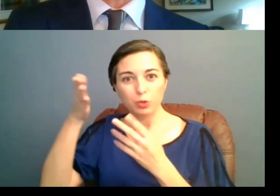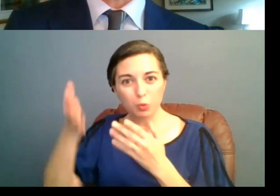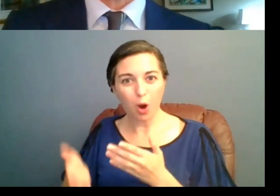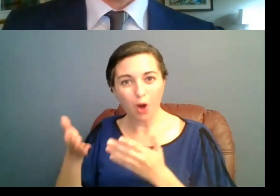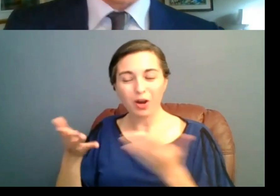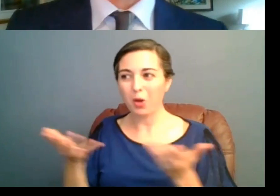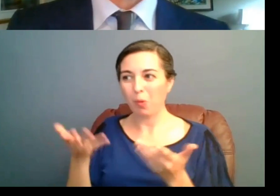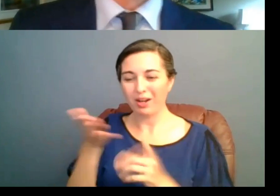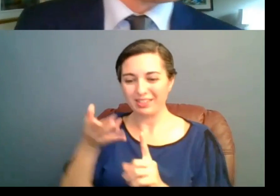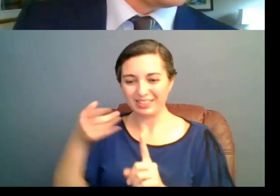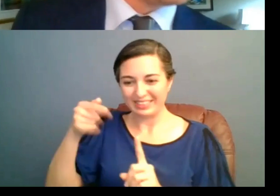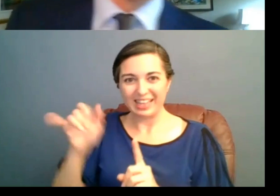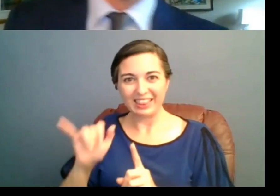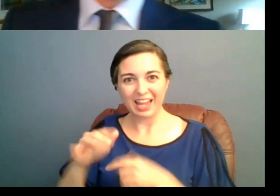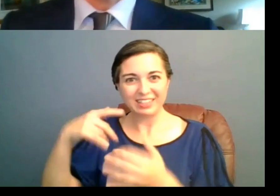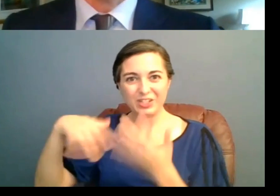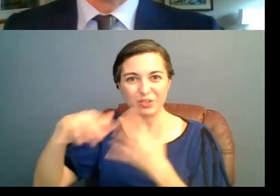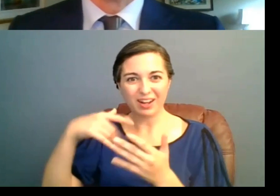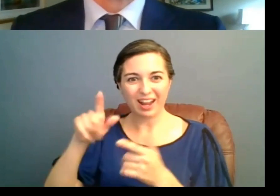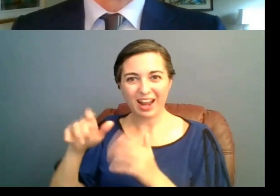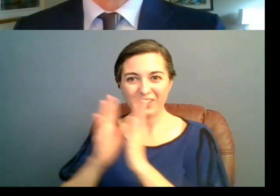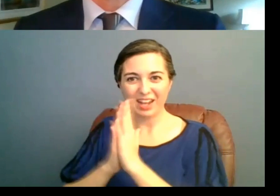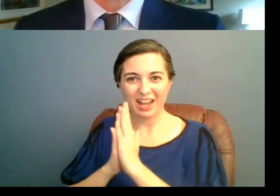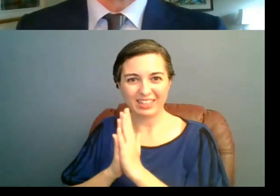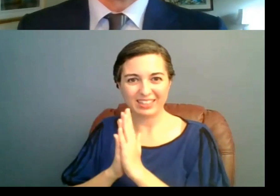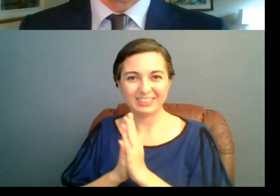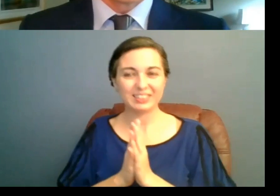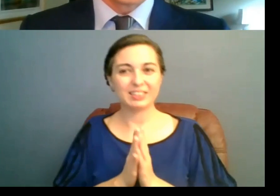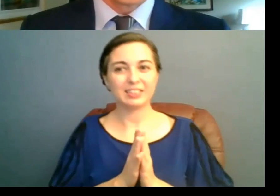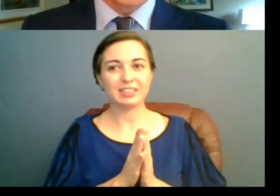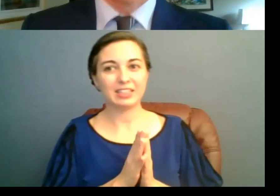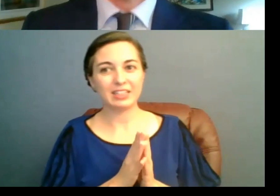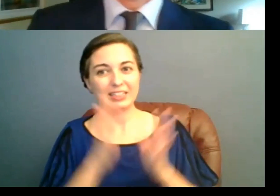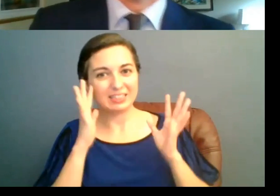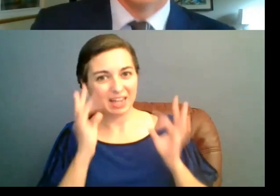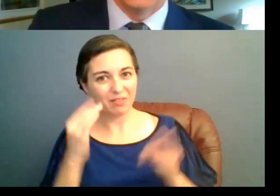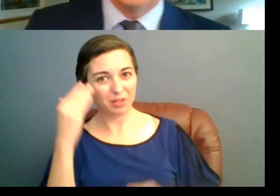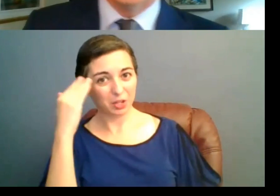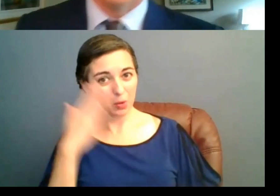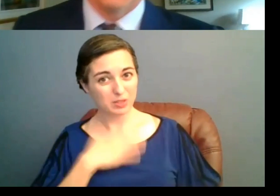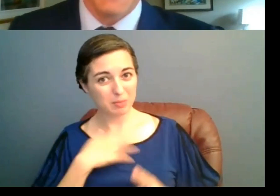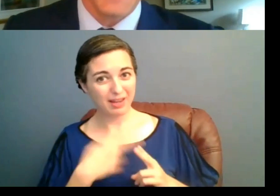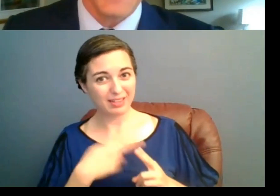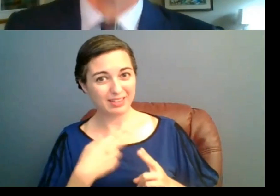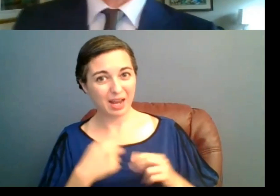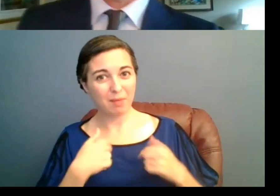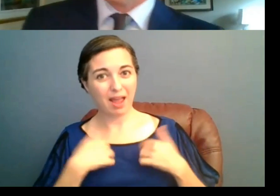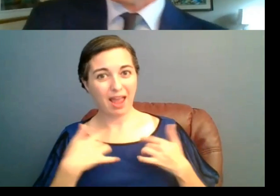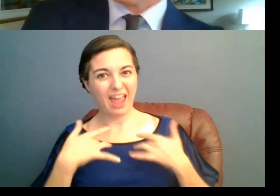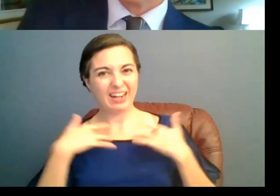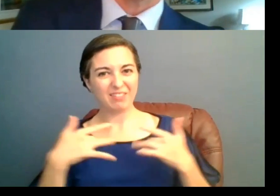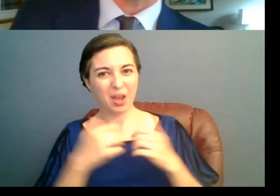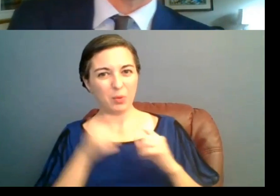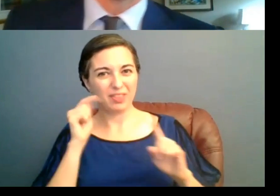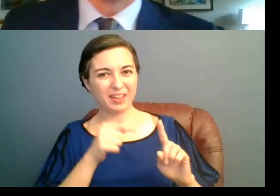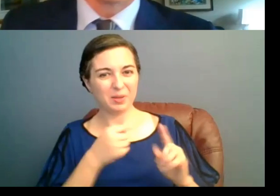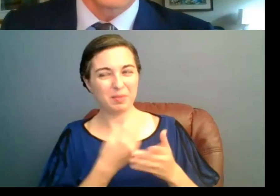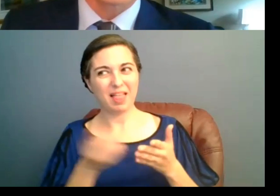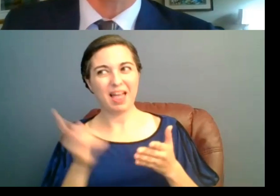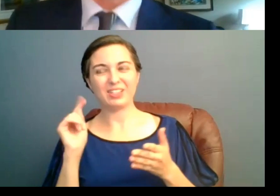to interact with? I have to ask about that. He definitely does know my name because I had an event with him last Thursday. Okay. So